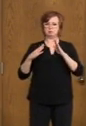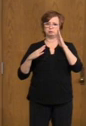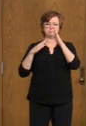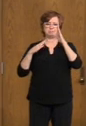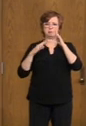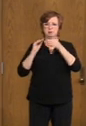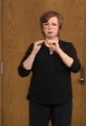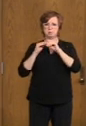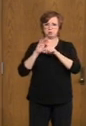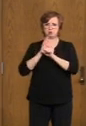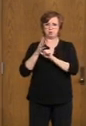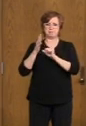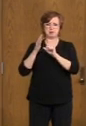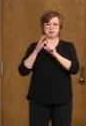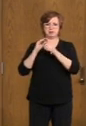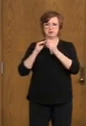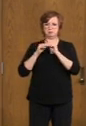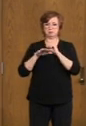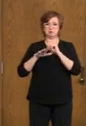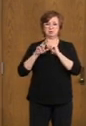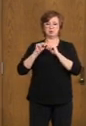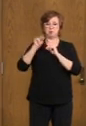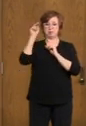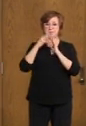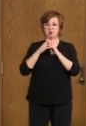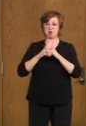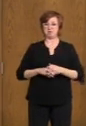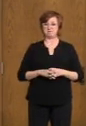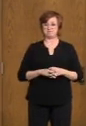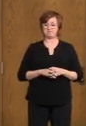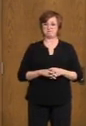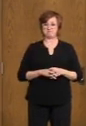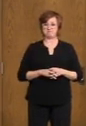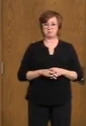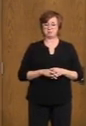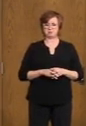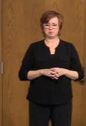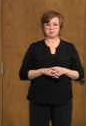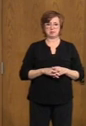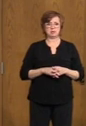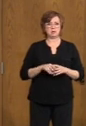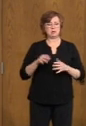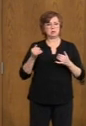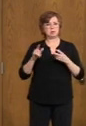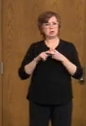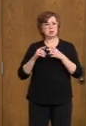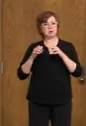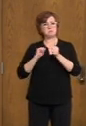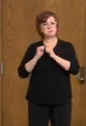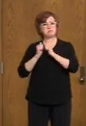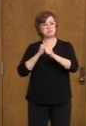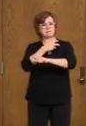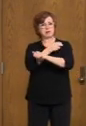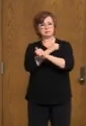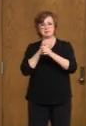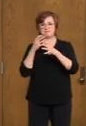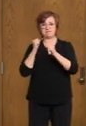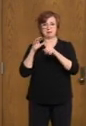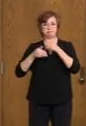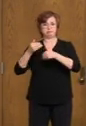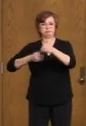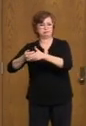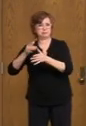capita rate of COVID infections in North America. I believe if they're not leading North America now on the vaccination rate, they're very close to it. And so